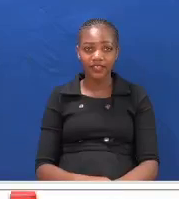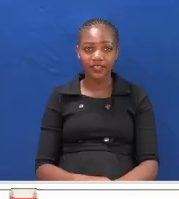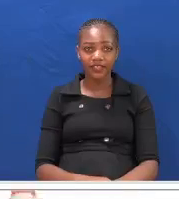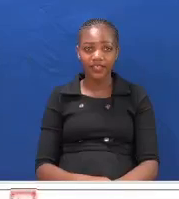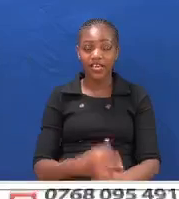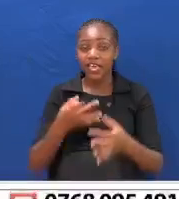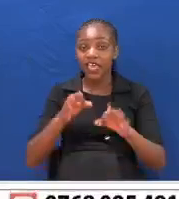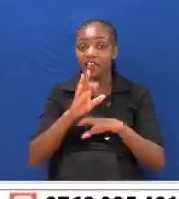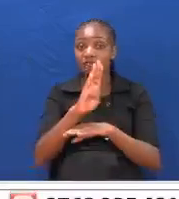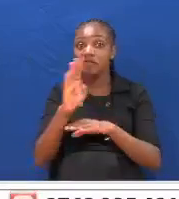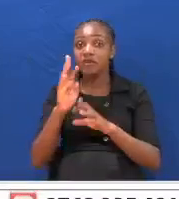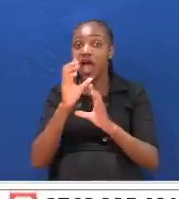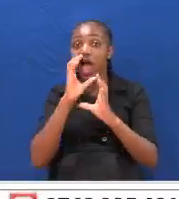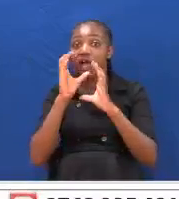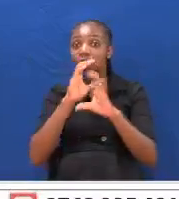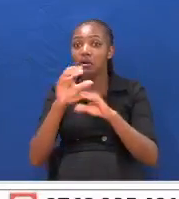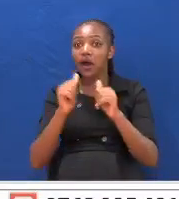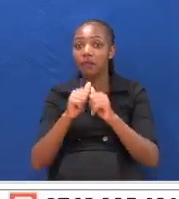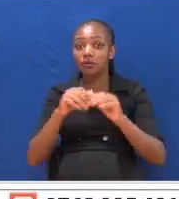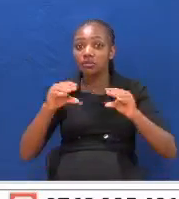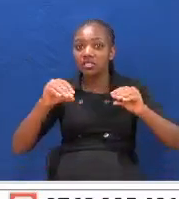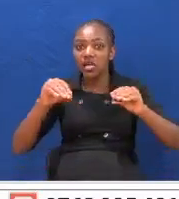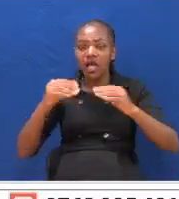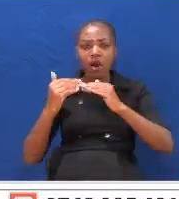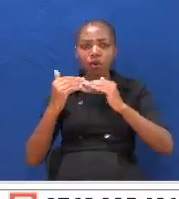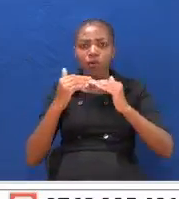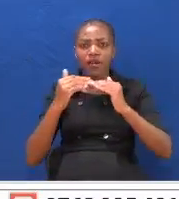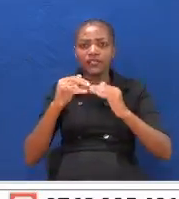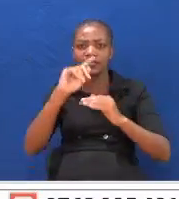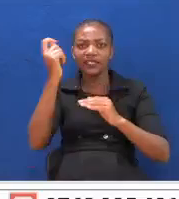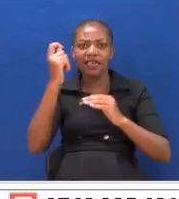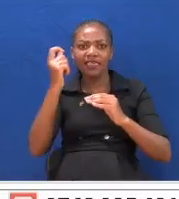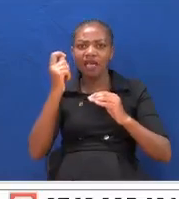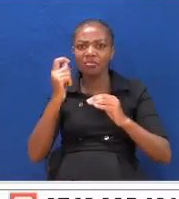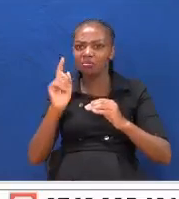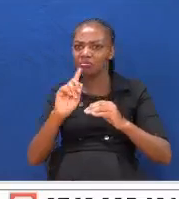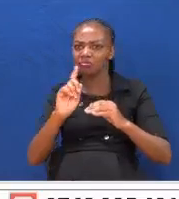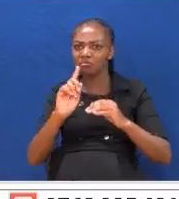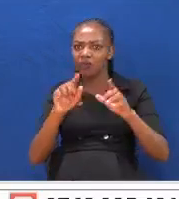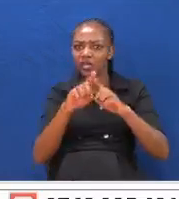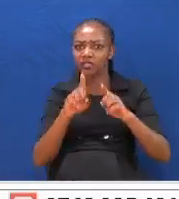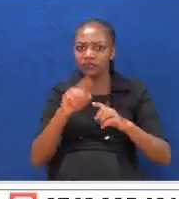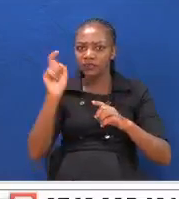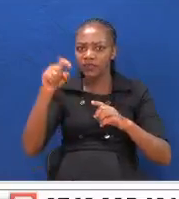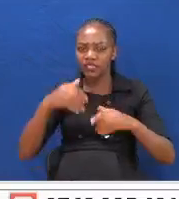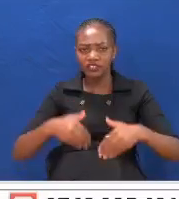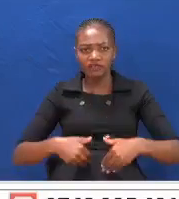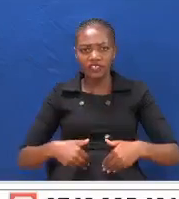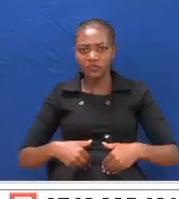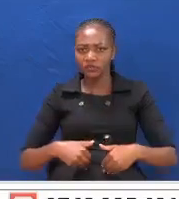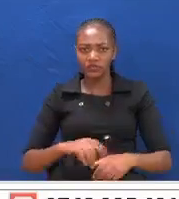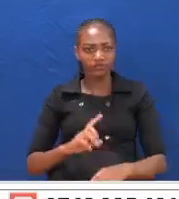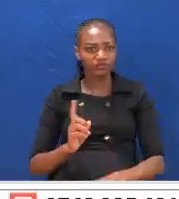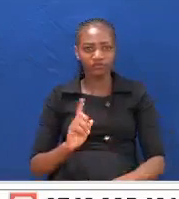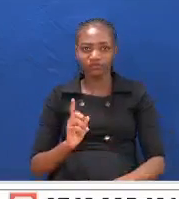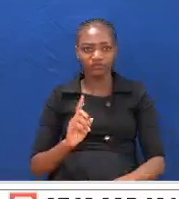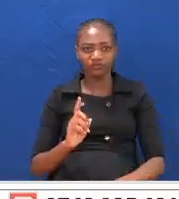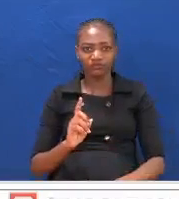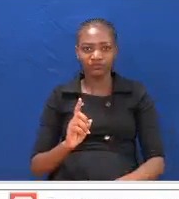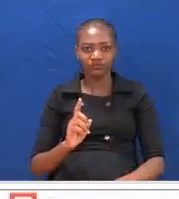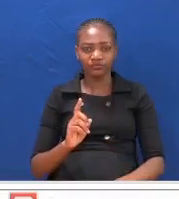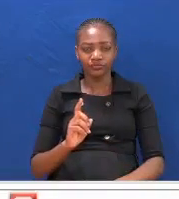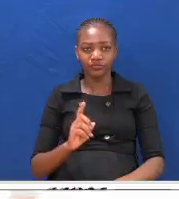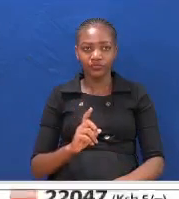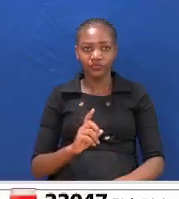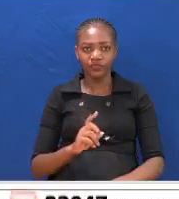Kama iongelelei equality in Kenya, kama iongelelei maslahi ya vijana kwa kazi, kama iongelelei mambo